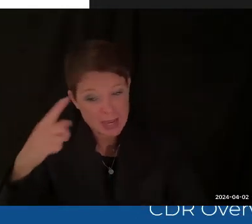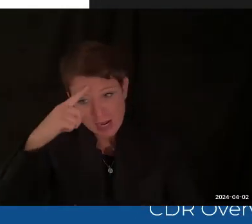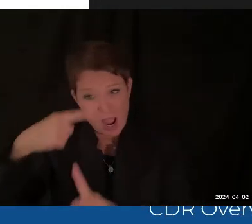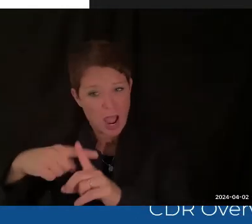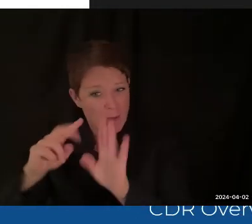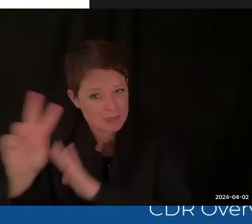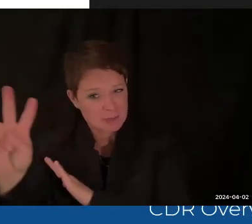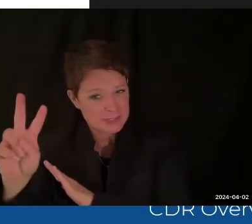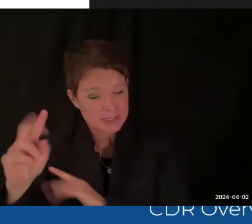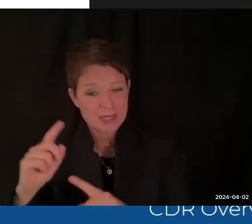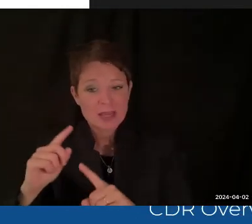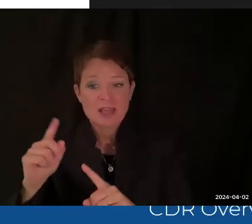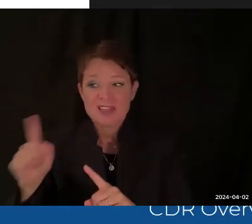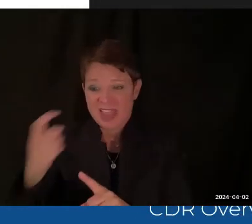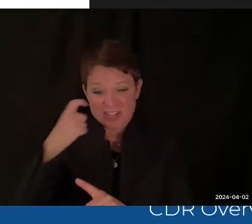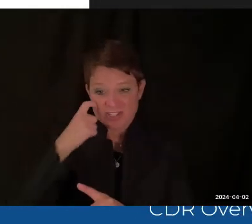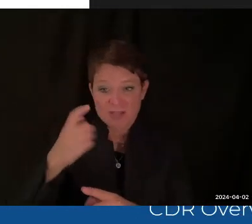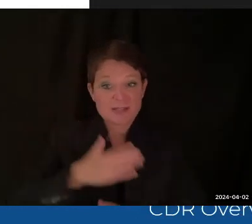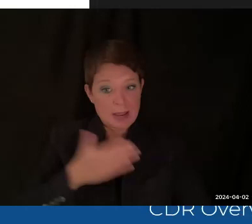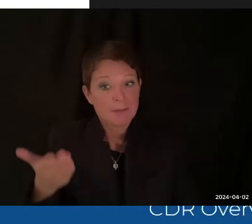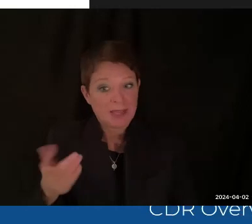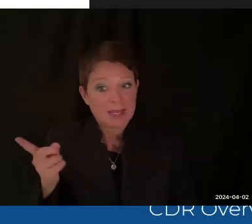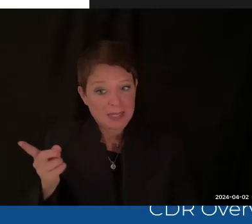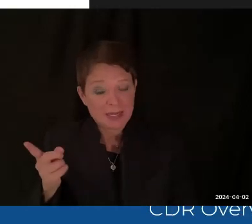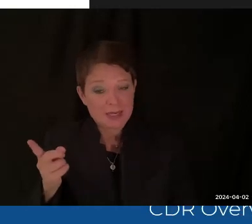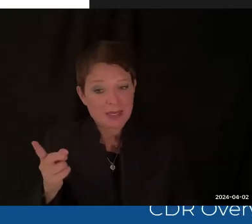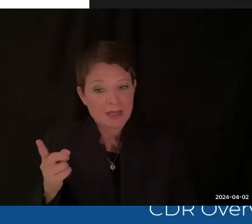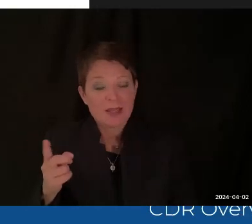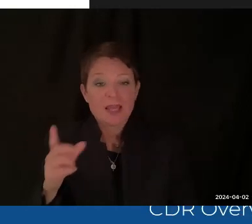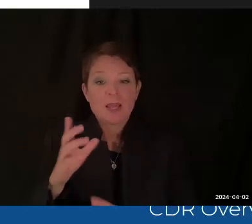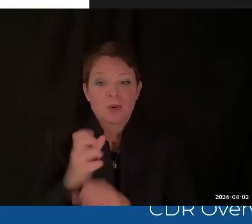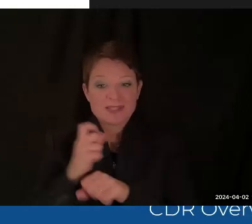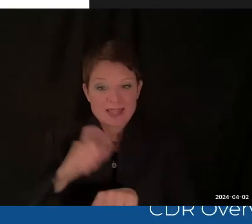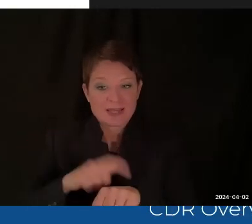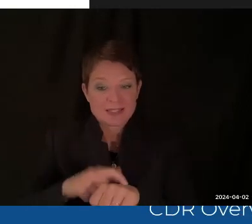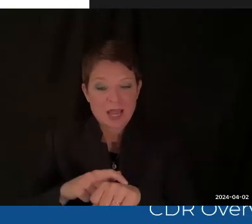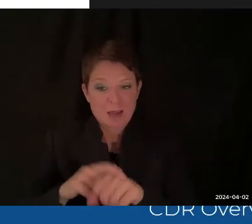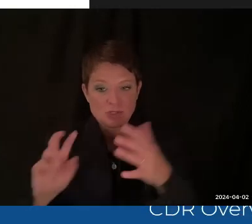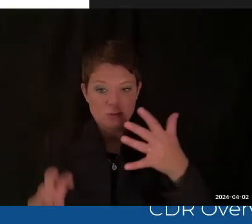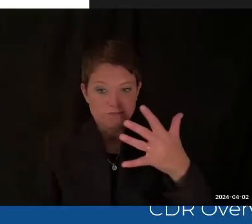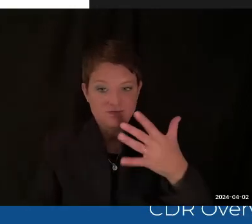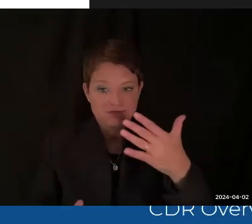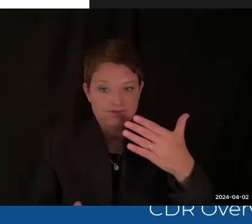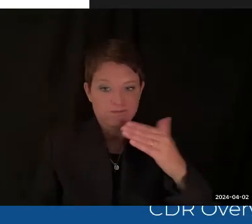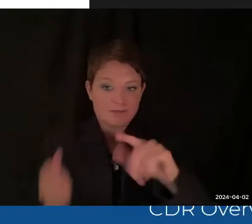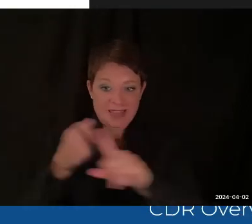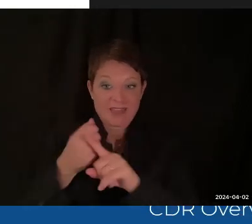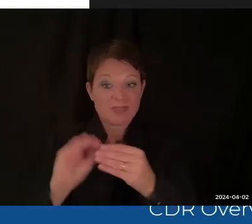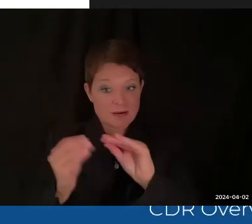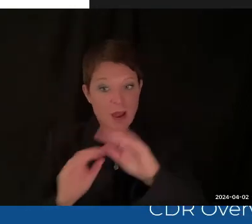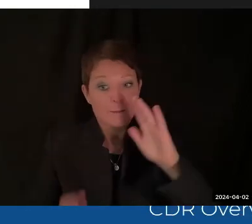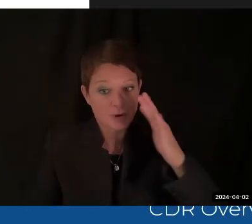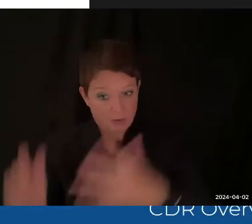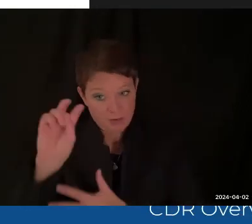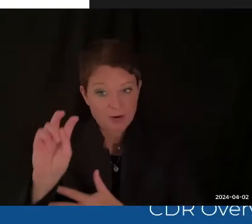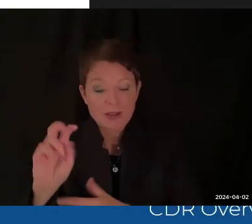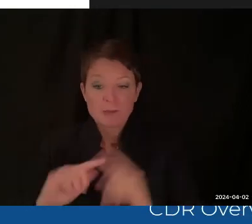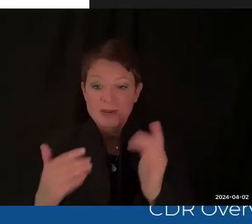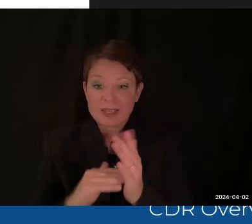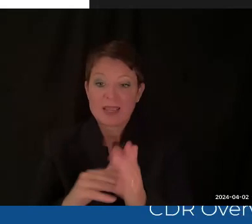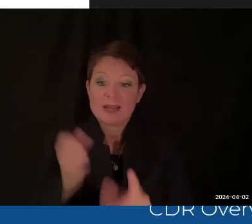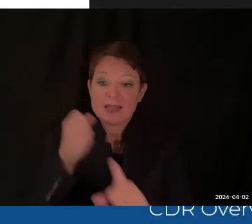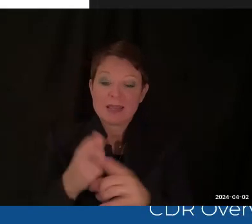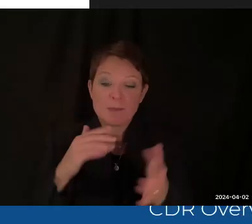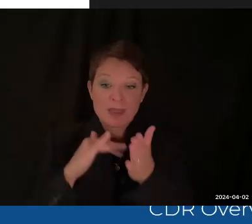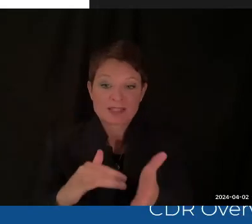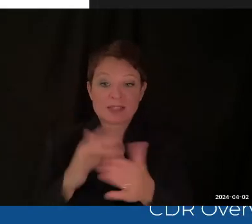optimistic, especially as they've just admitted that it's going to take time to come up to that number. So I would like to see an impact